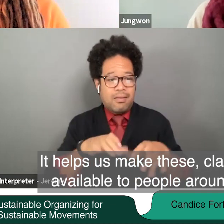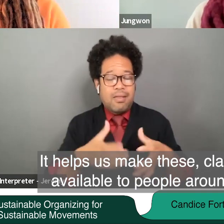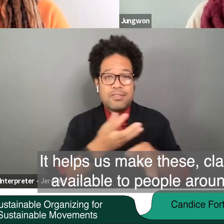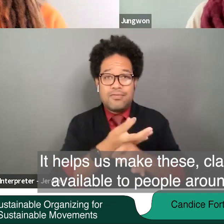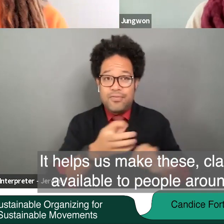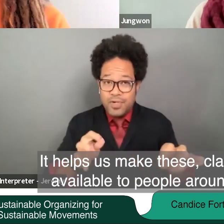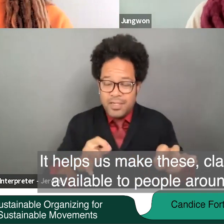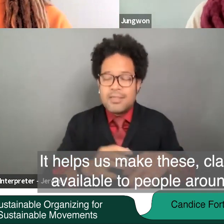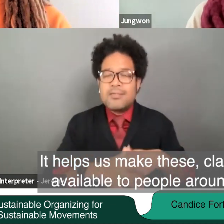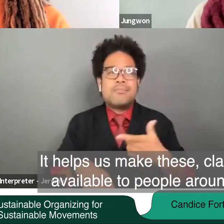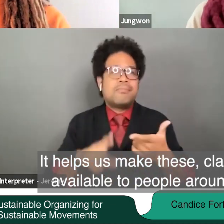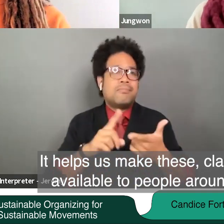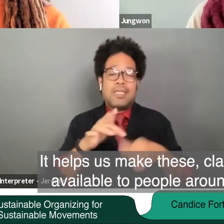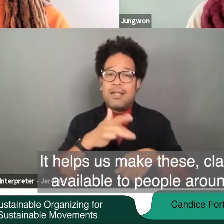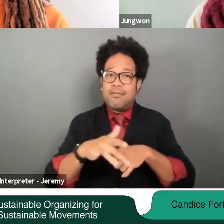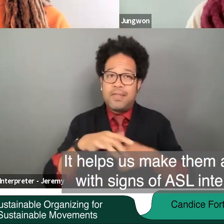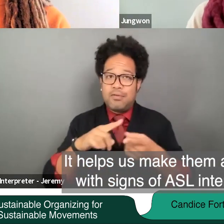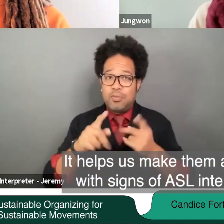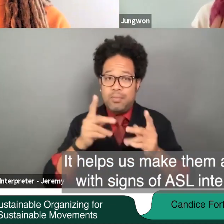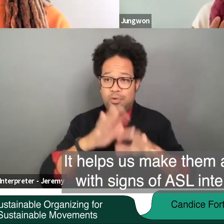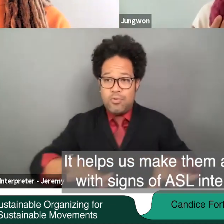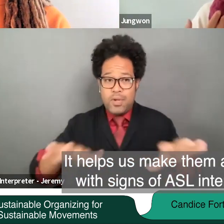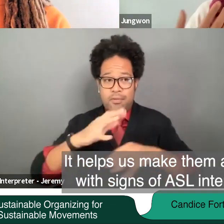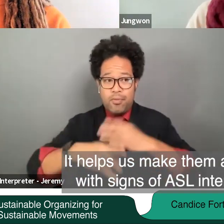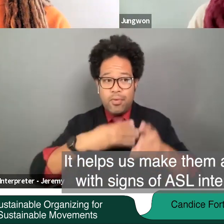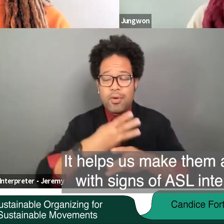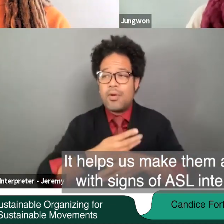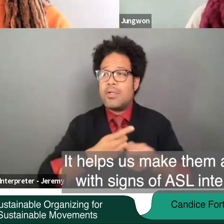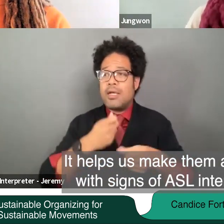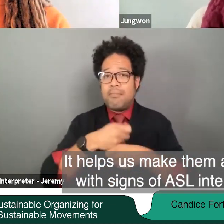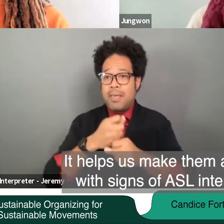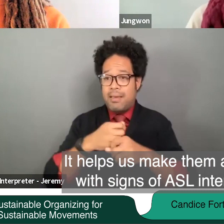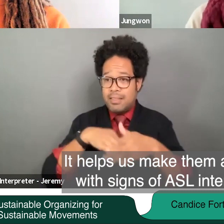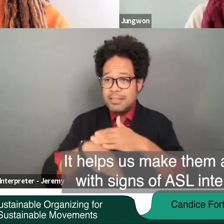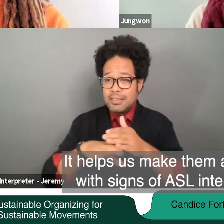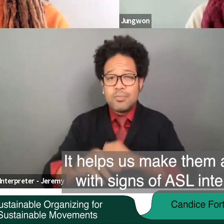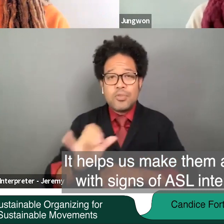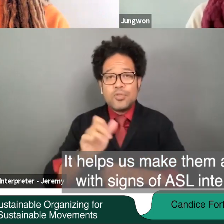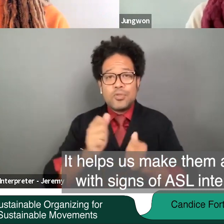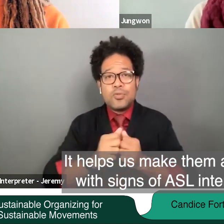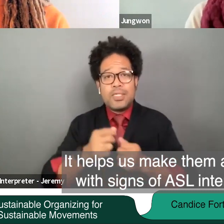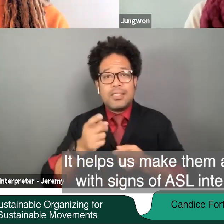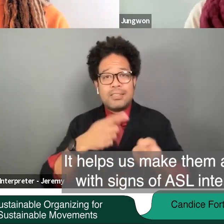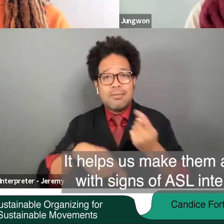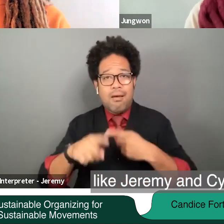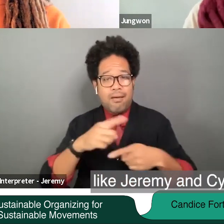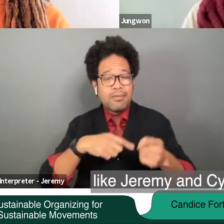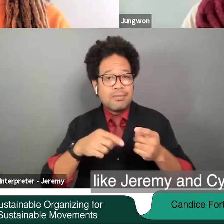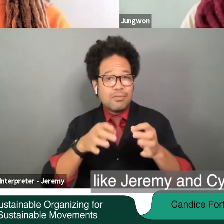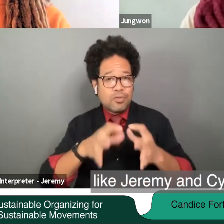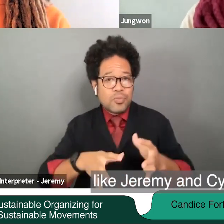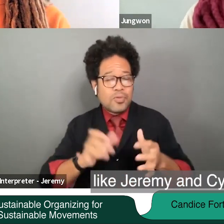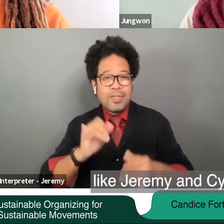free and available to people around the world. It helps us make them accessible with signs of ASL interpreters